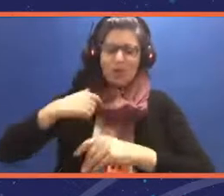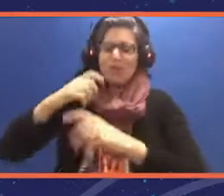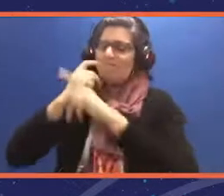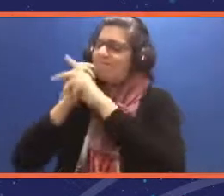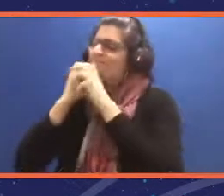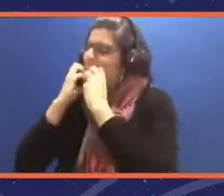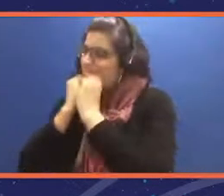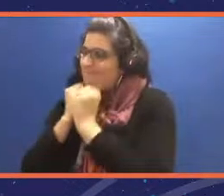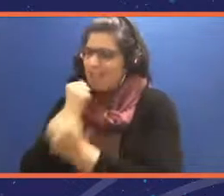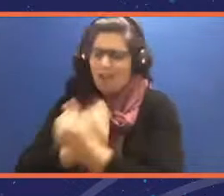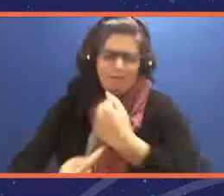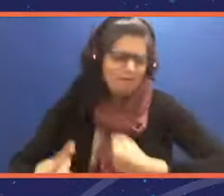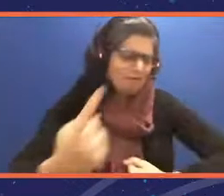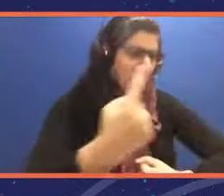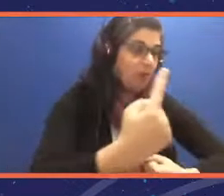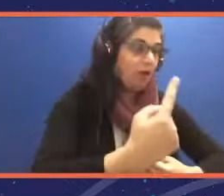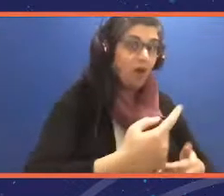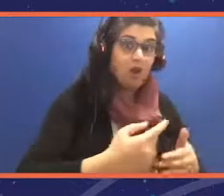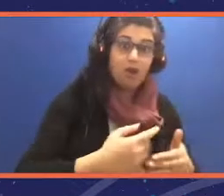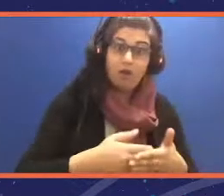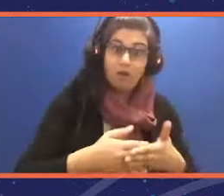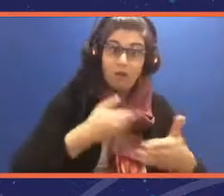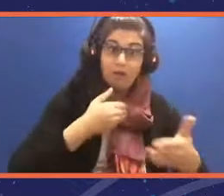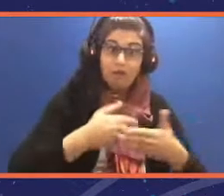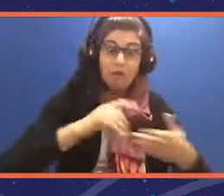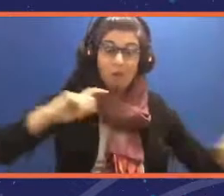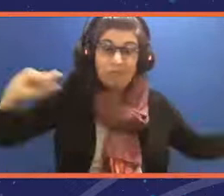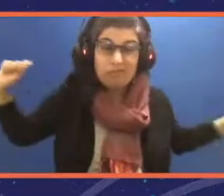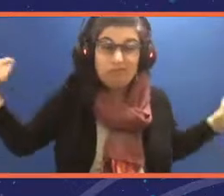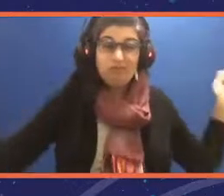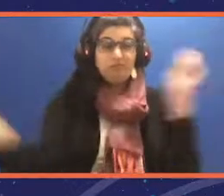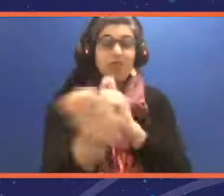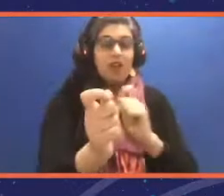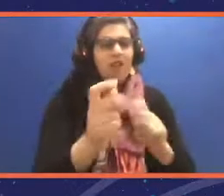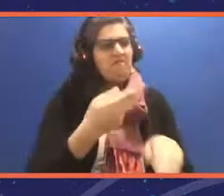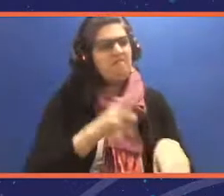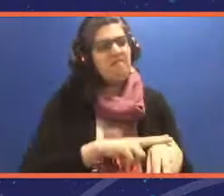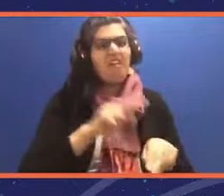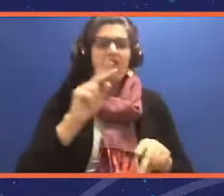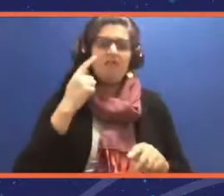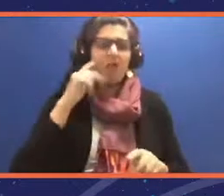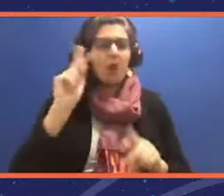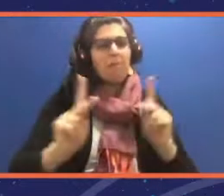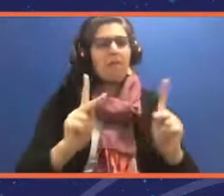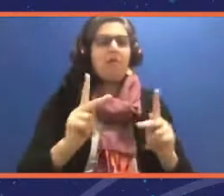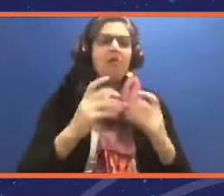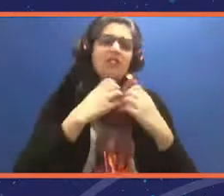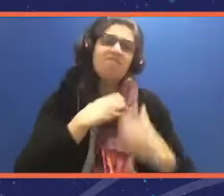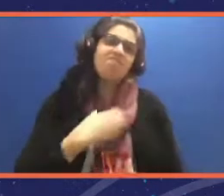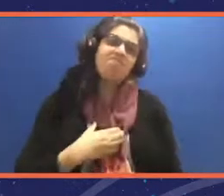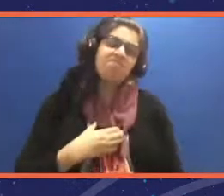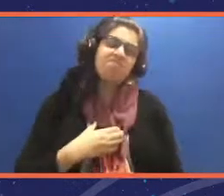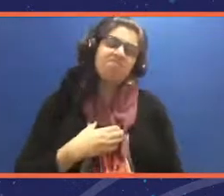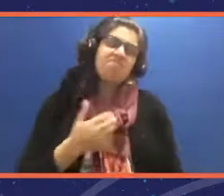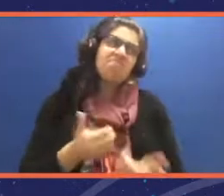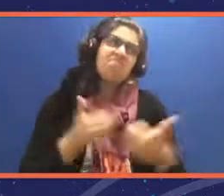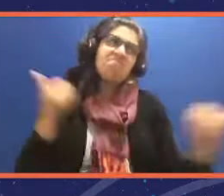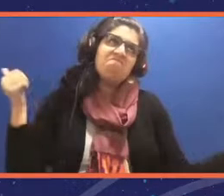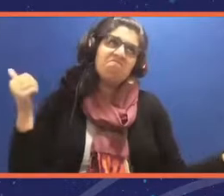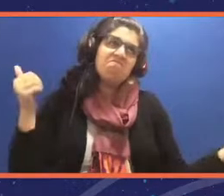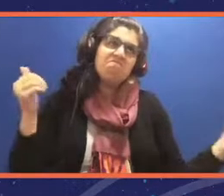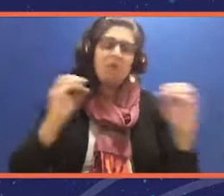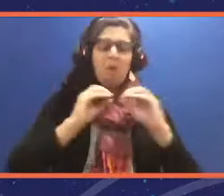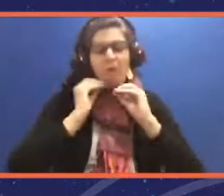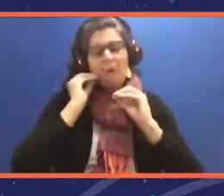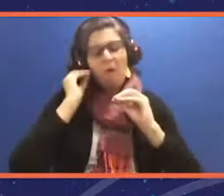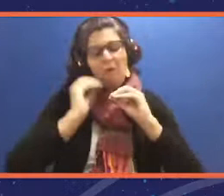way. Before the big transition, it was normal for families to go hungry, be separated, live without homes,